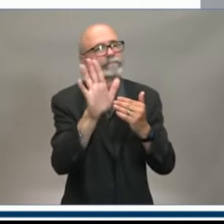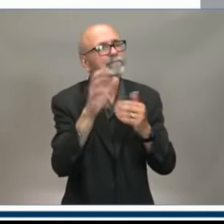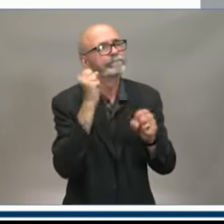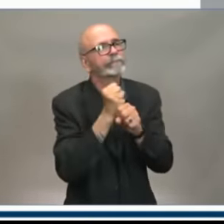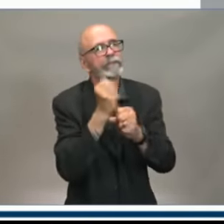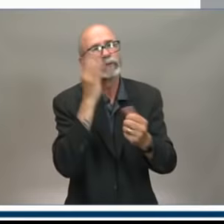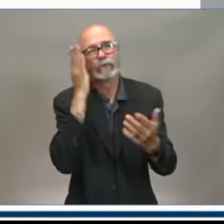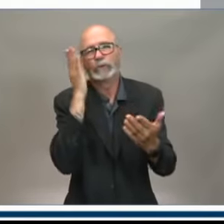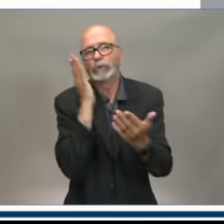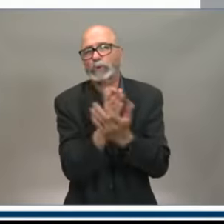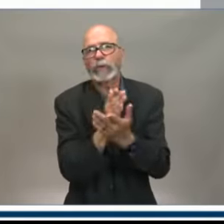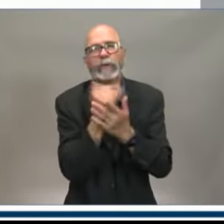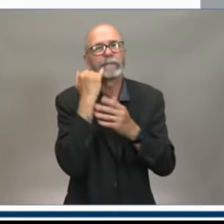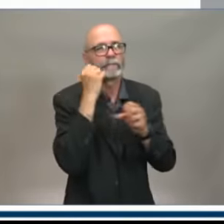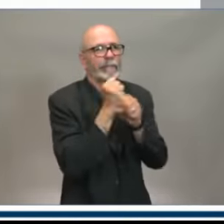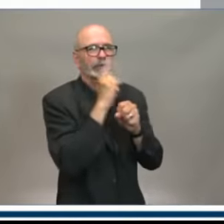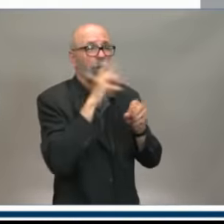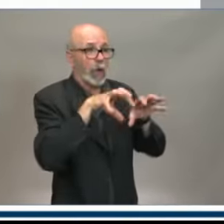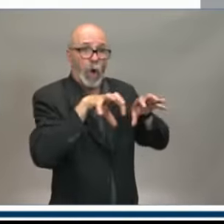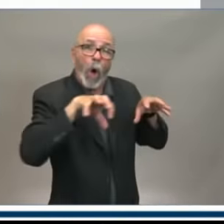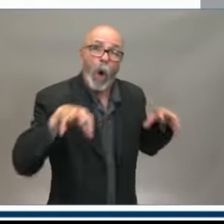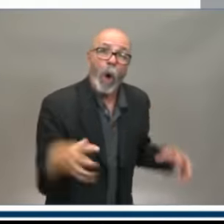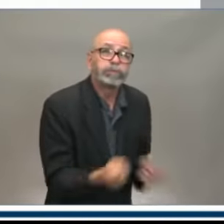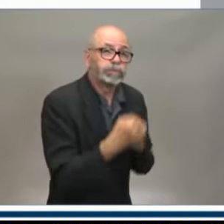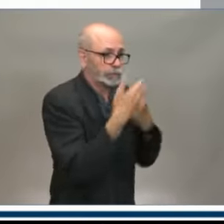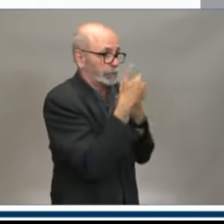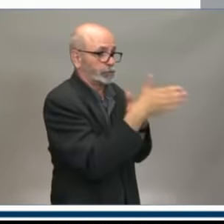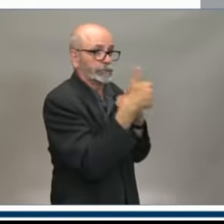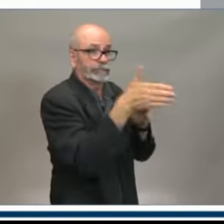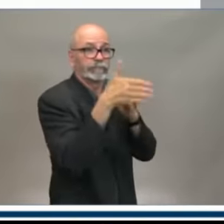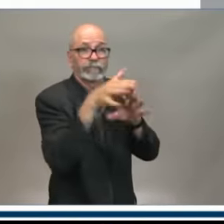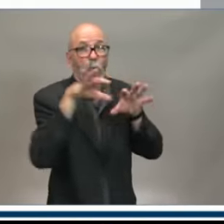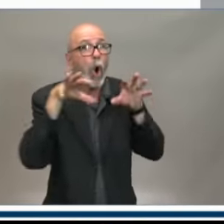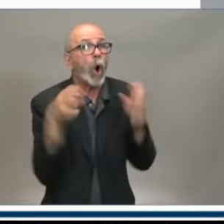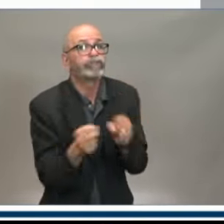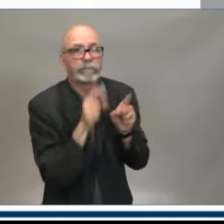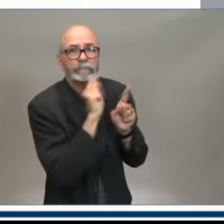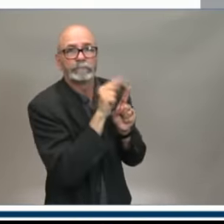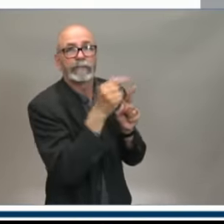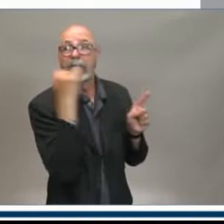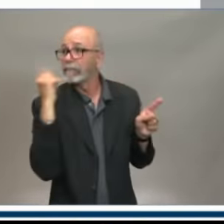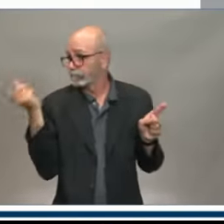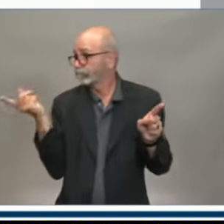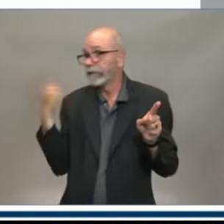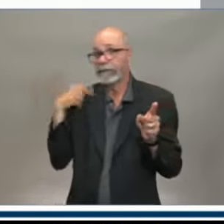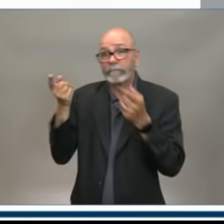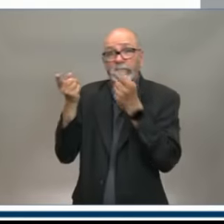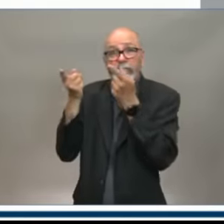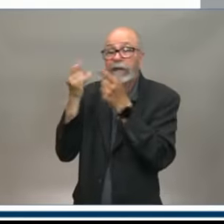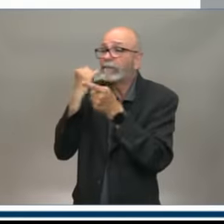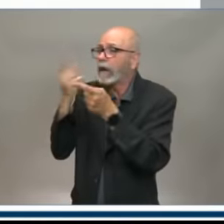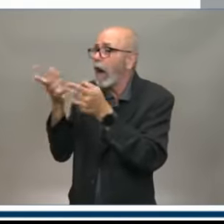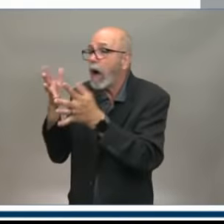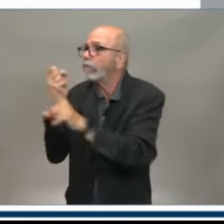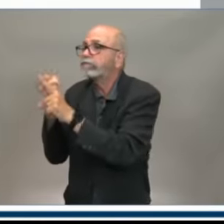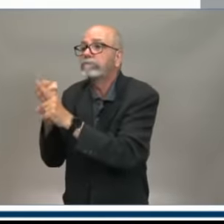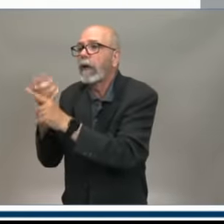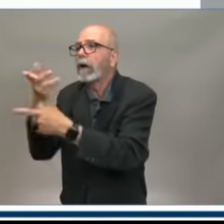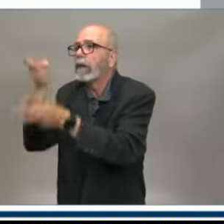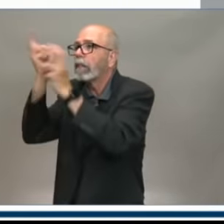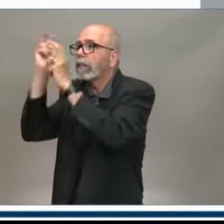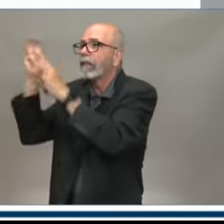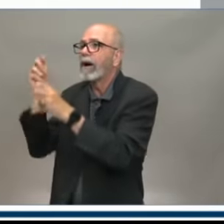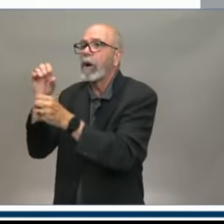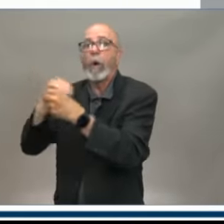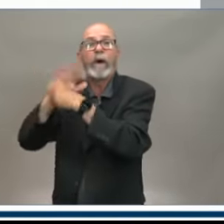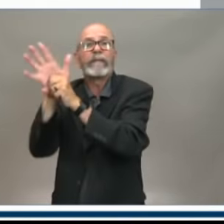some capacity in our healthcare system. So if we get a sudden surge of COVID-19 and we have hospitalizations, we